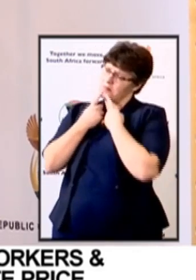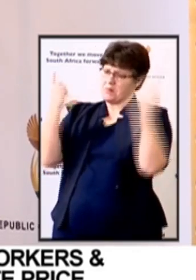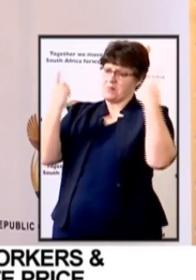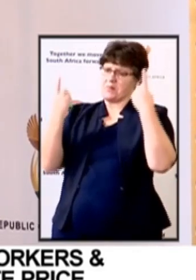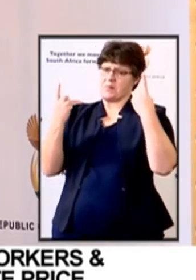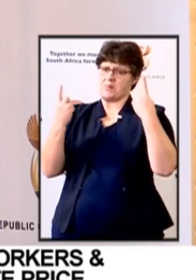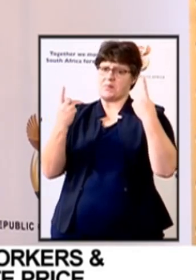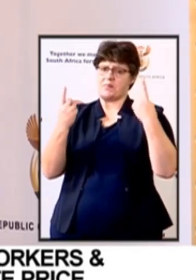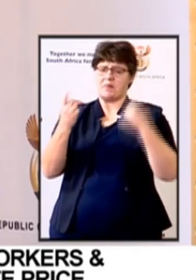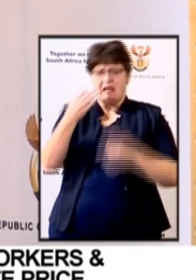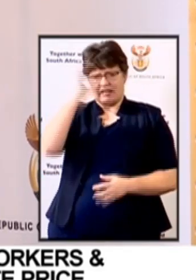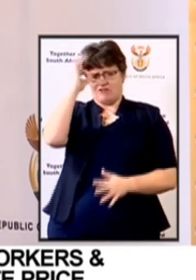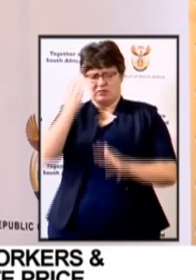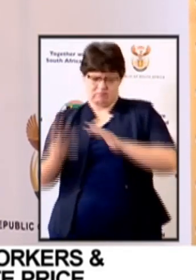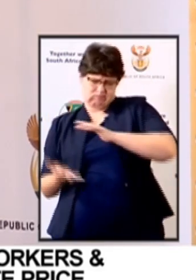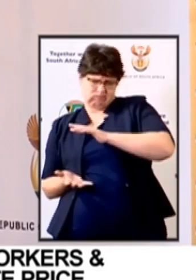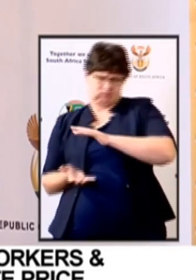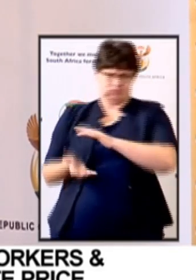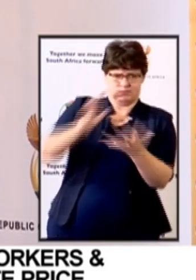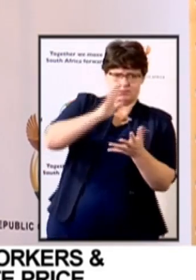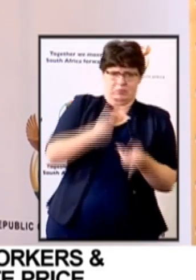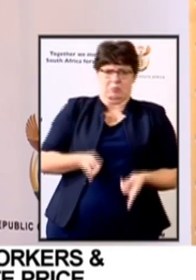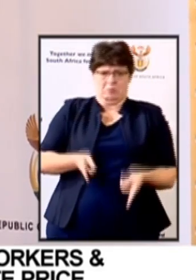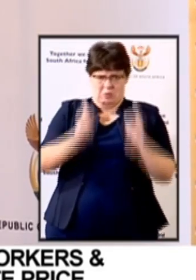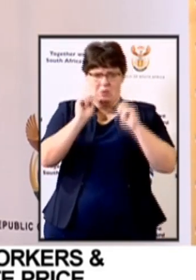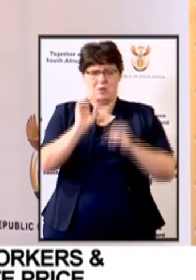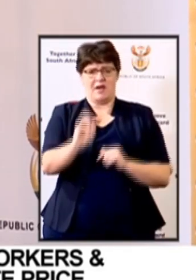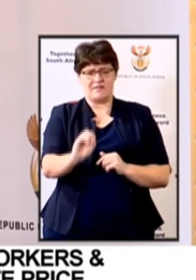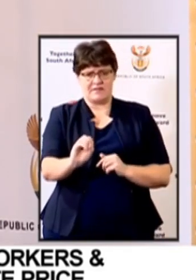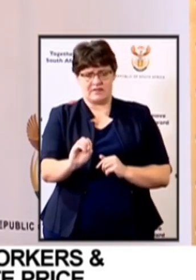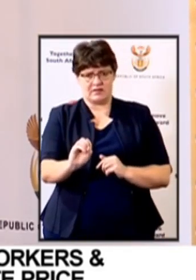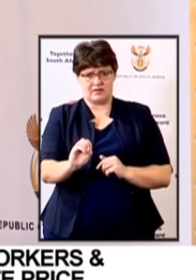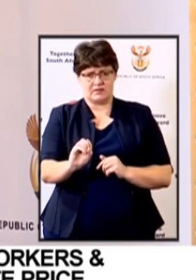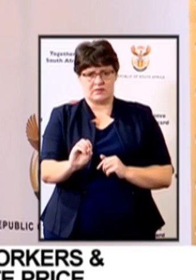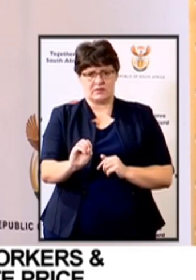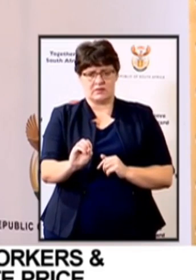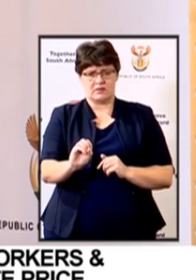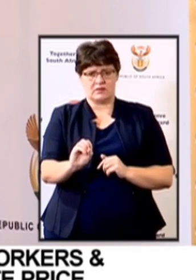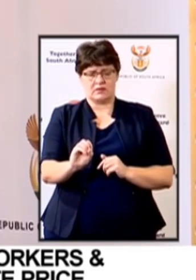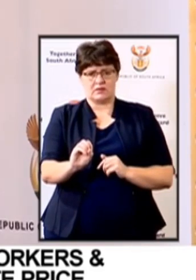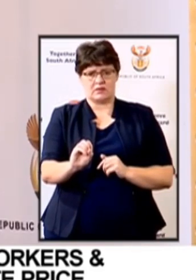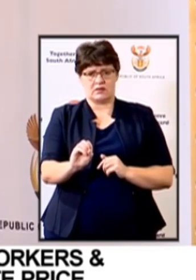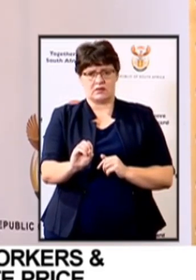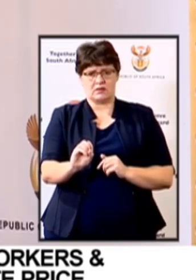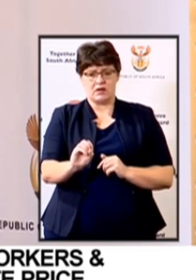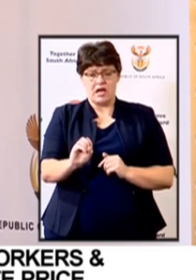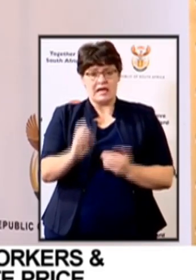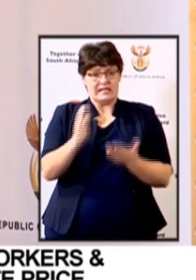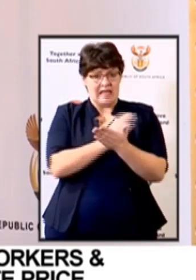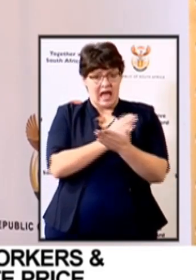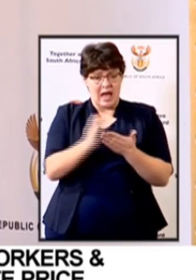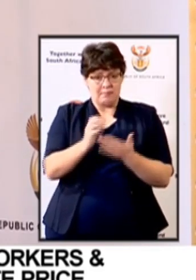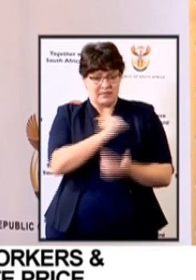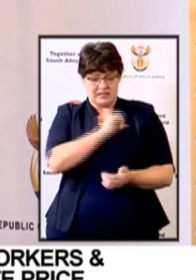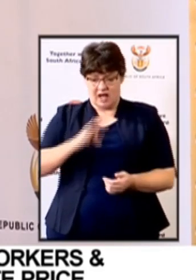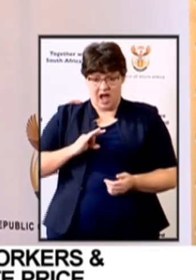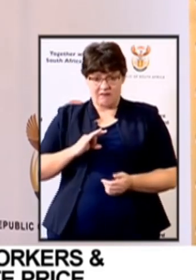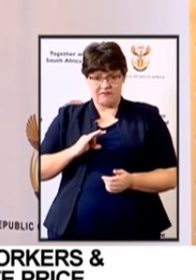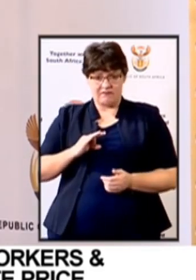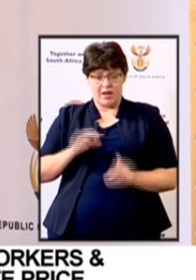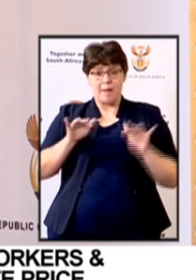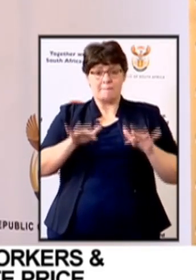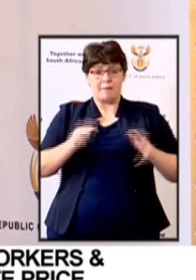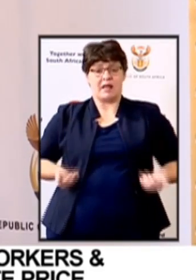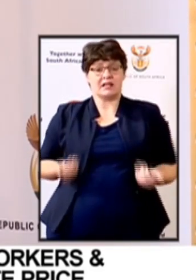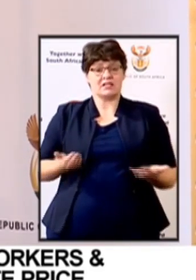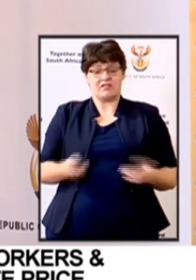in fact, I must state to you that there are public servants who never went home whatsoever, who never